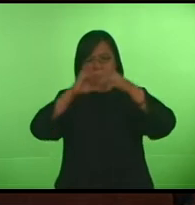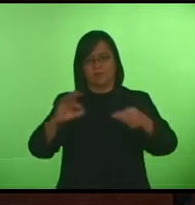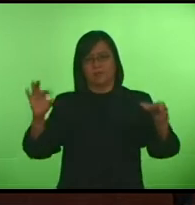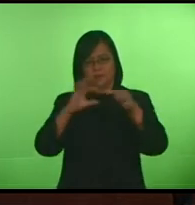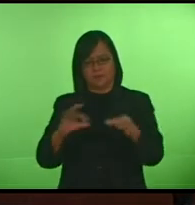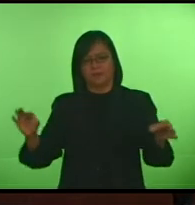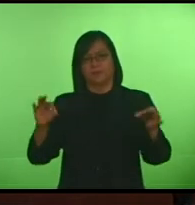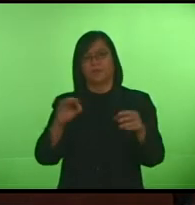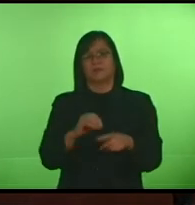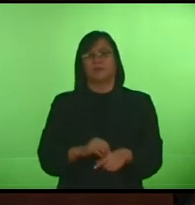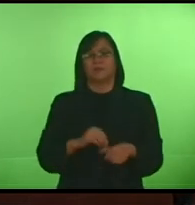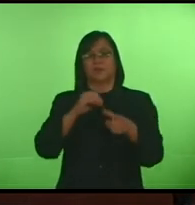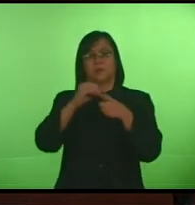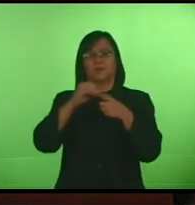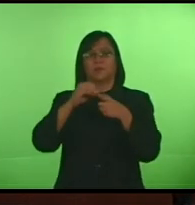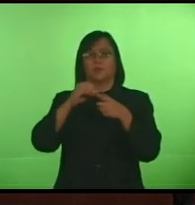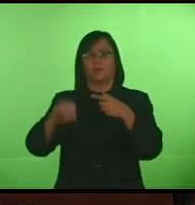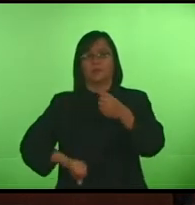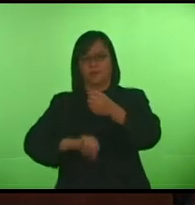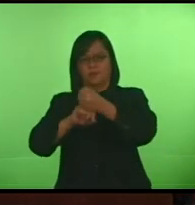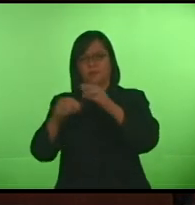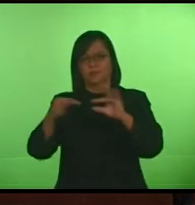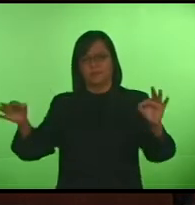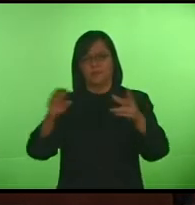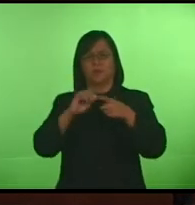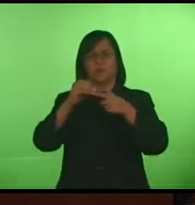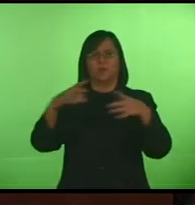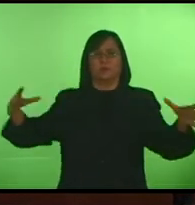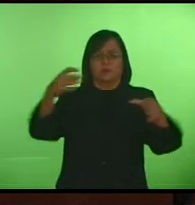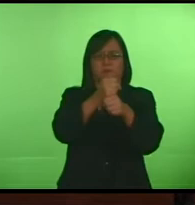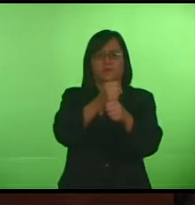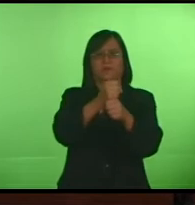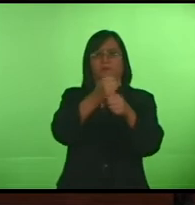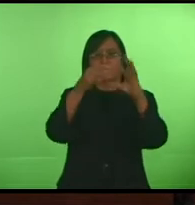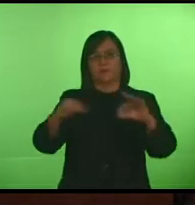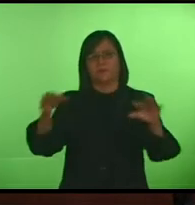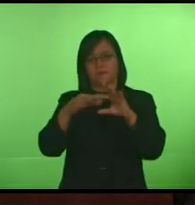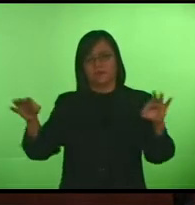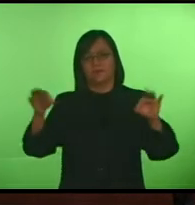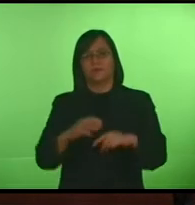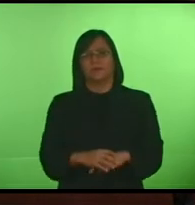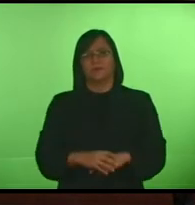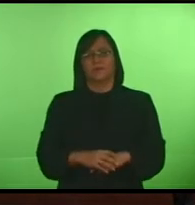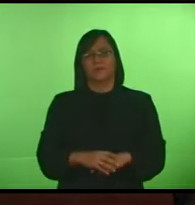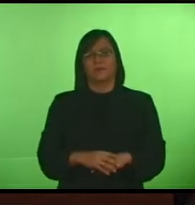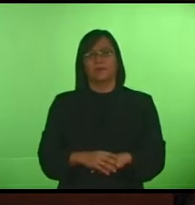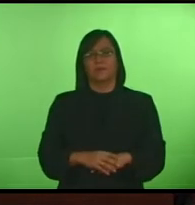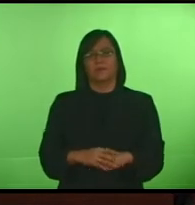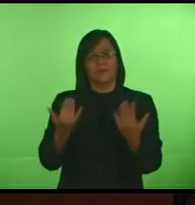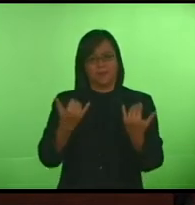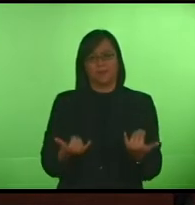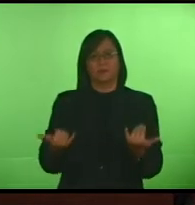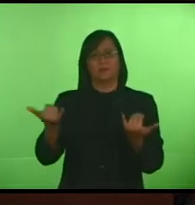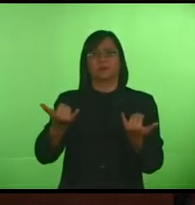supporting sentence, and a concluding sentence. Now, as mentioned much